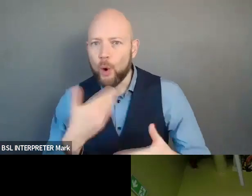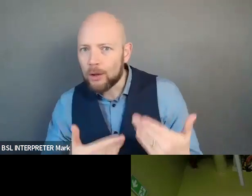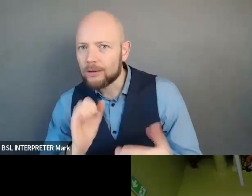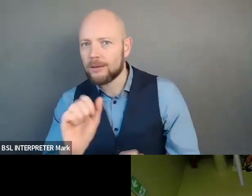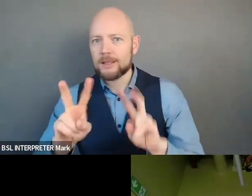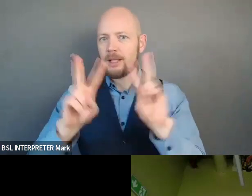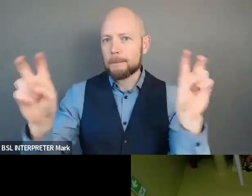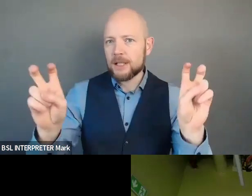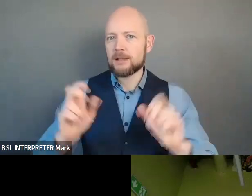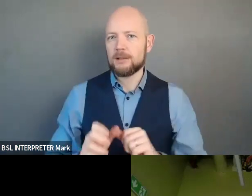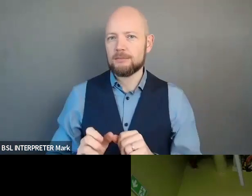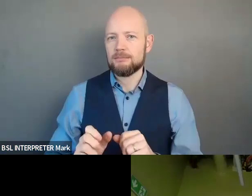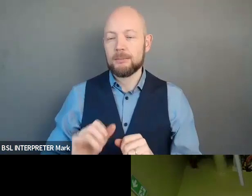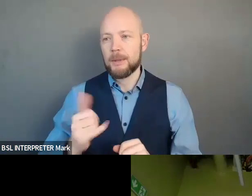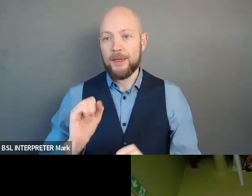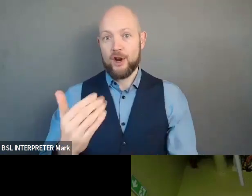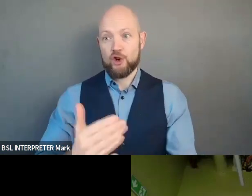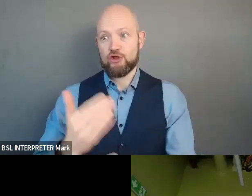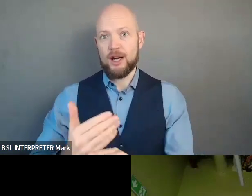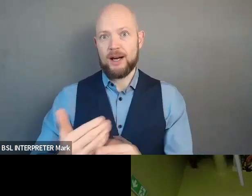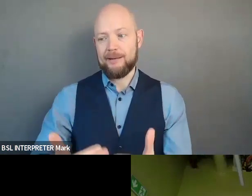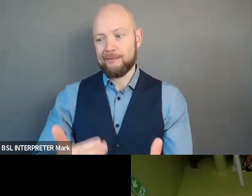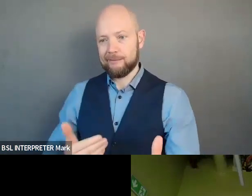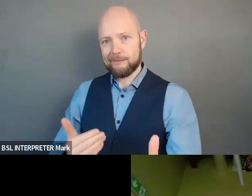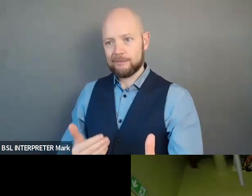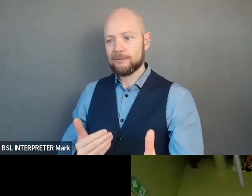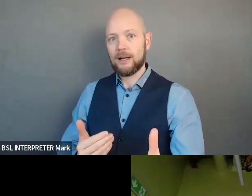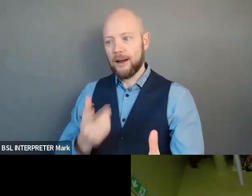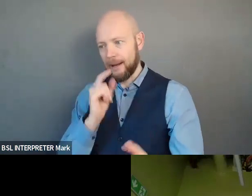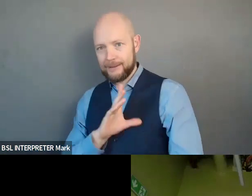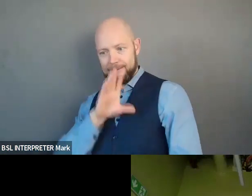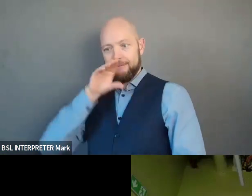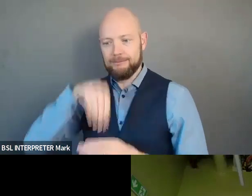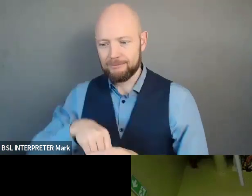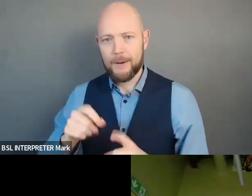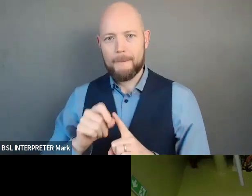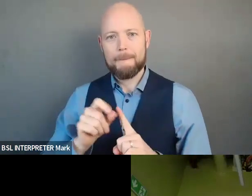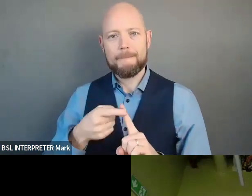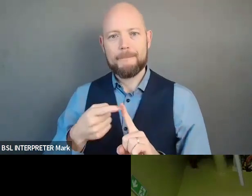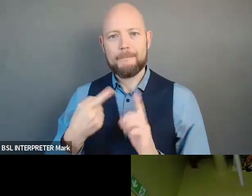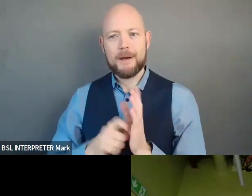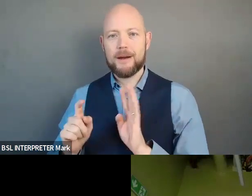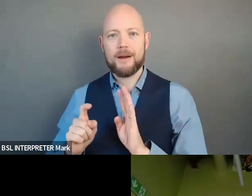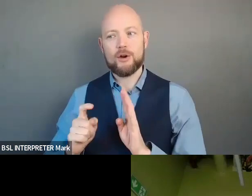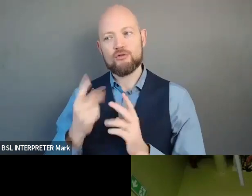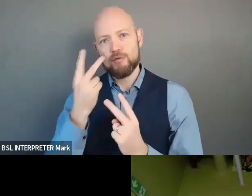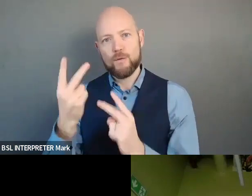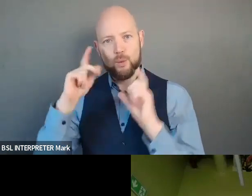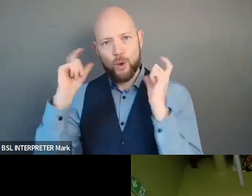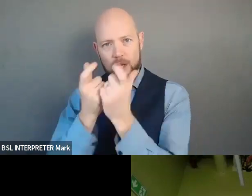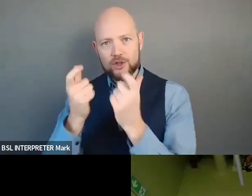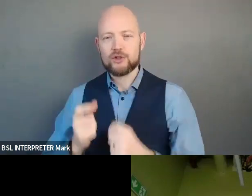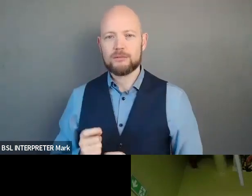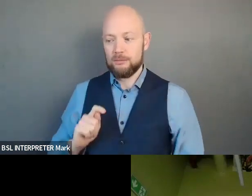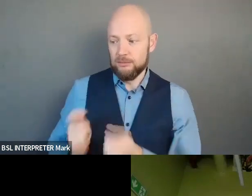perhaps earlier in their career, to be part of that peer review college. So constantly refreshing is really important. We